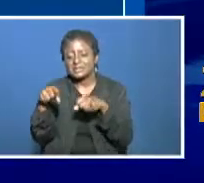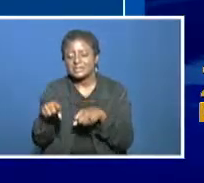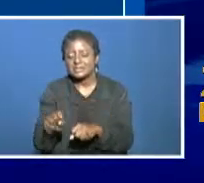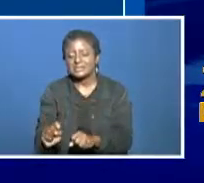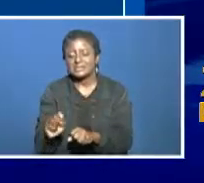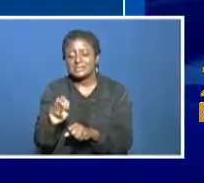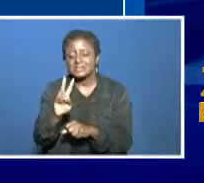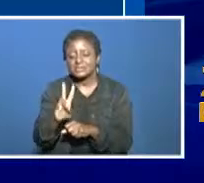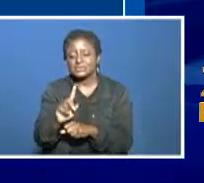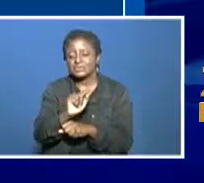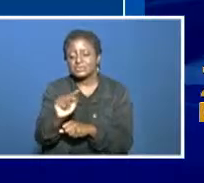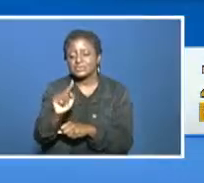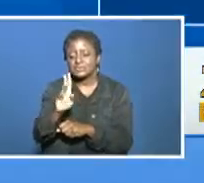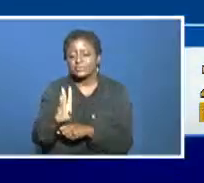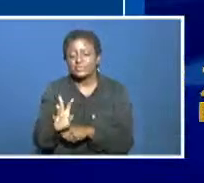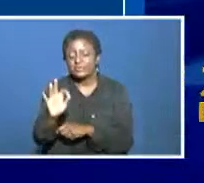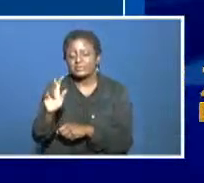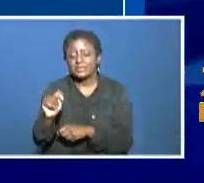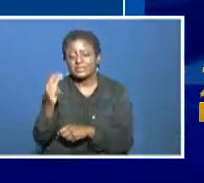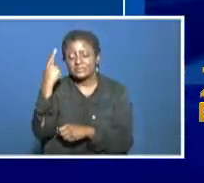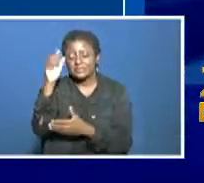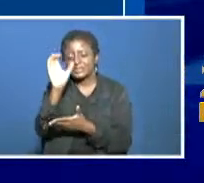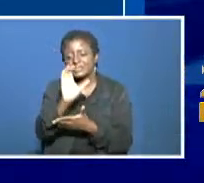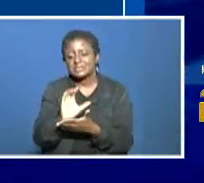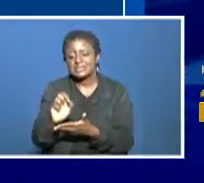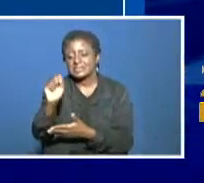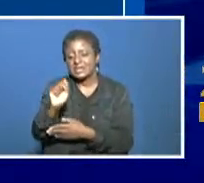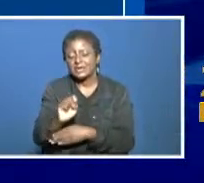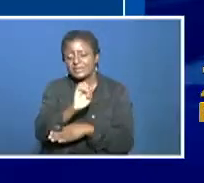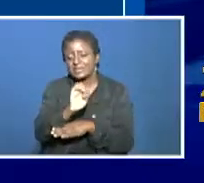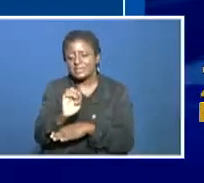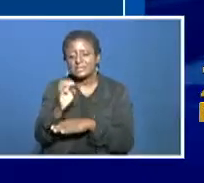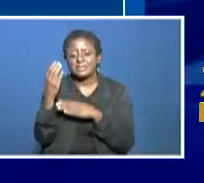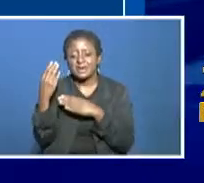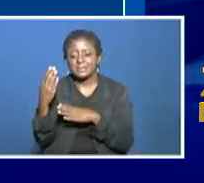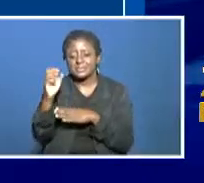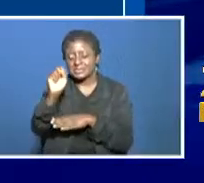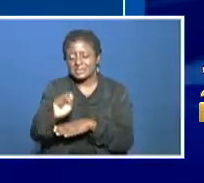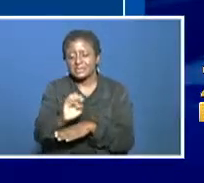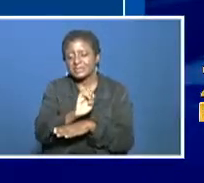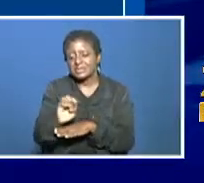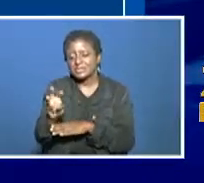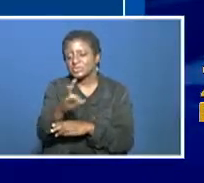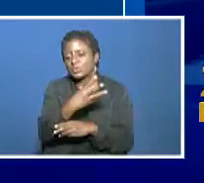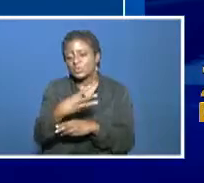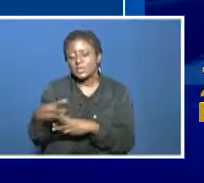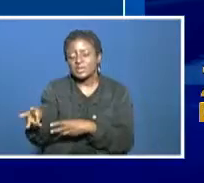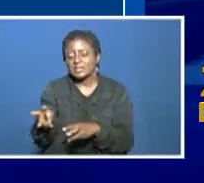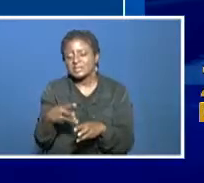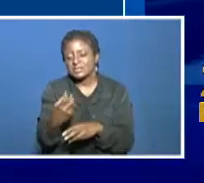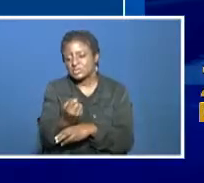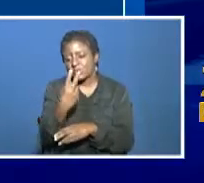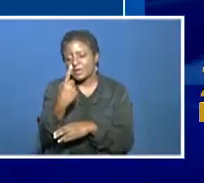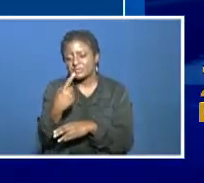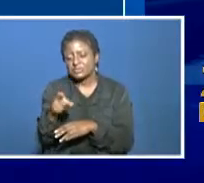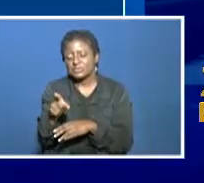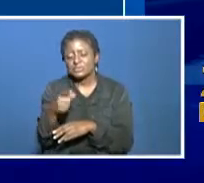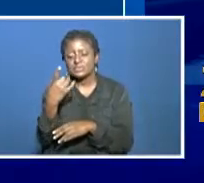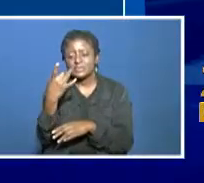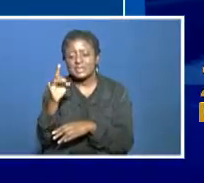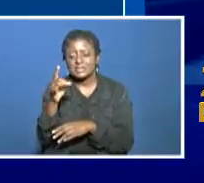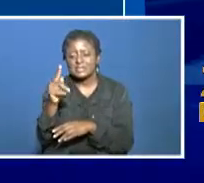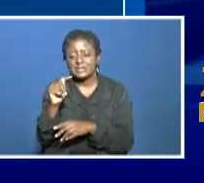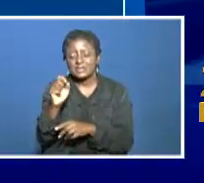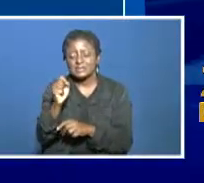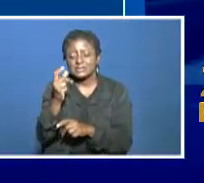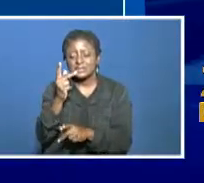place at 8:27 this evening. For the southeast Bahamas, southeast winds at 12 to 18 knots, wave heights 3 to 6 feet. Caution